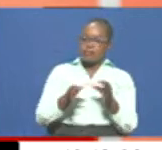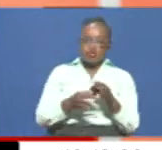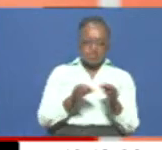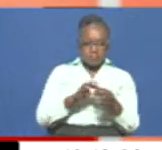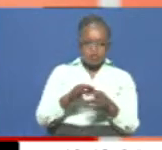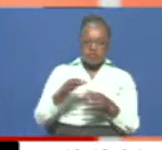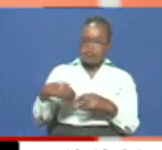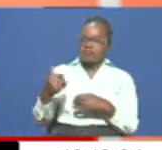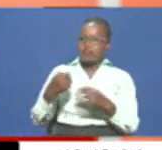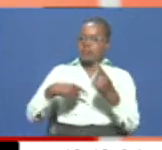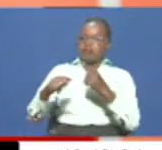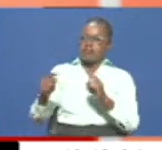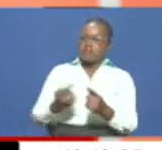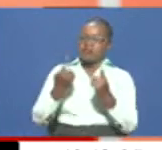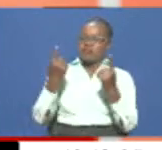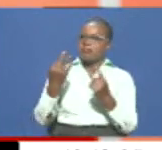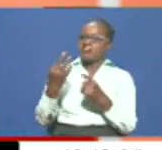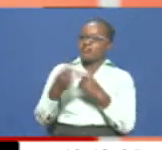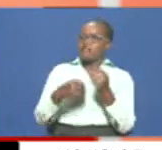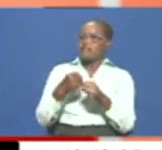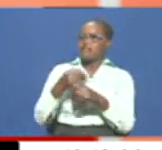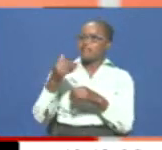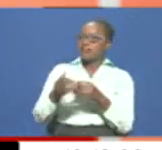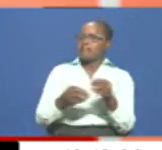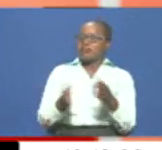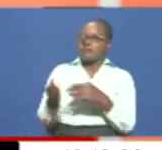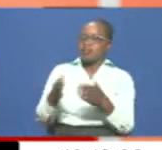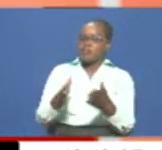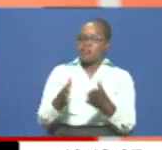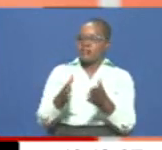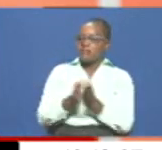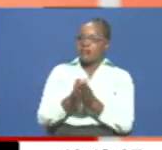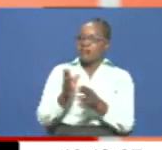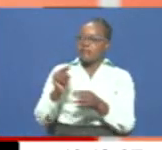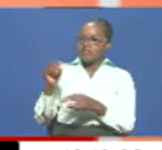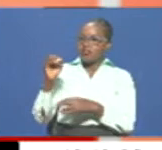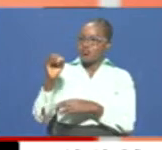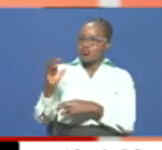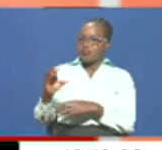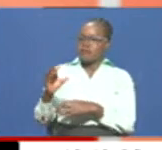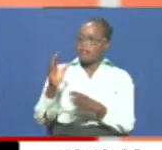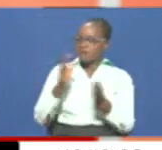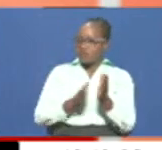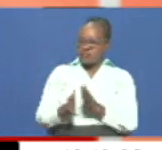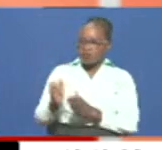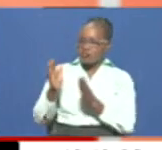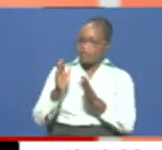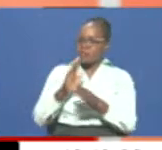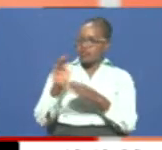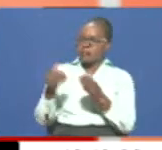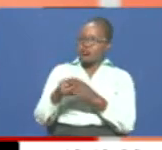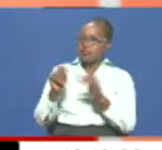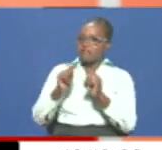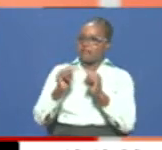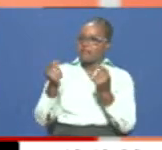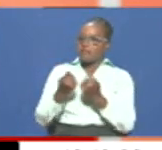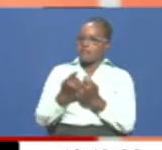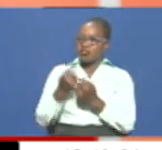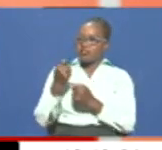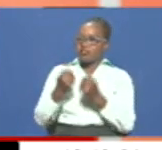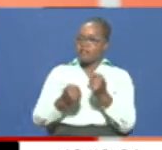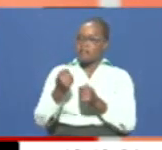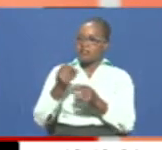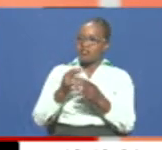next 3 years gives an opportunity for the National Olympic Committee to be able to prepare all the teams which will be